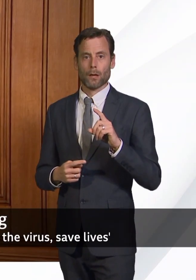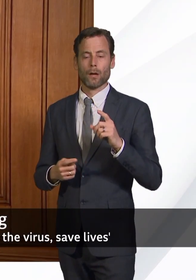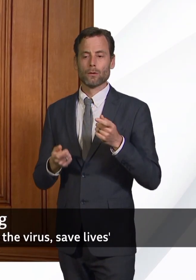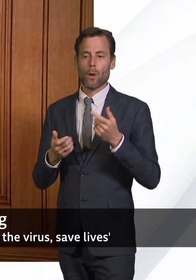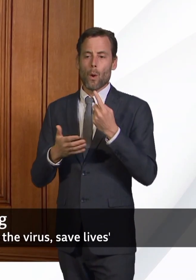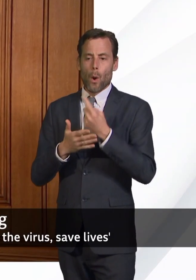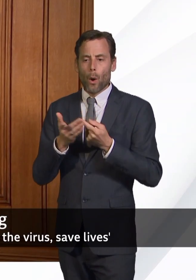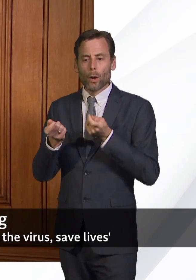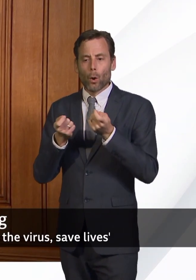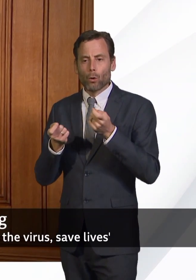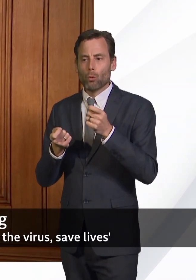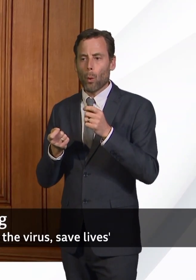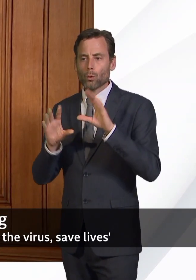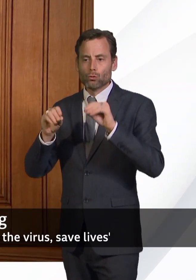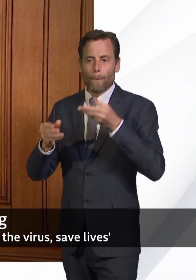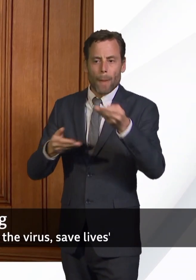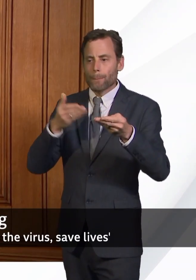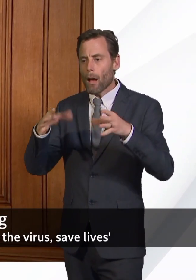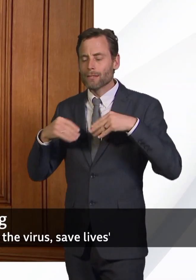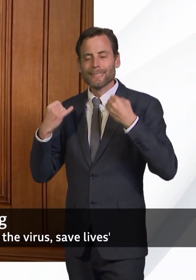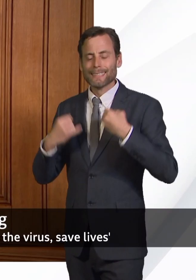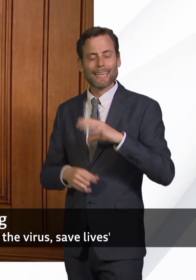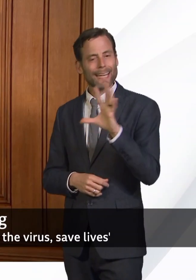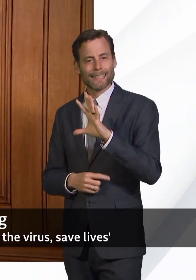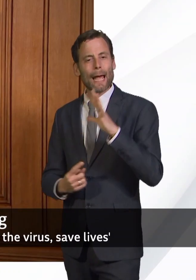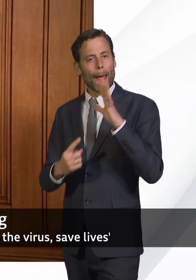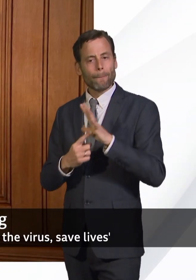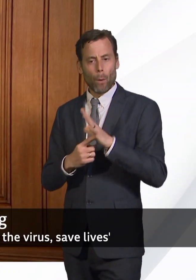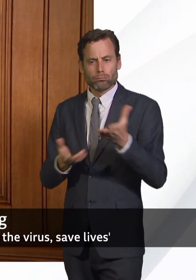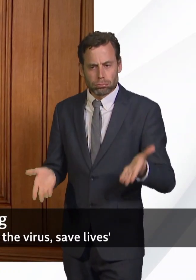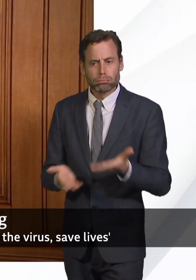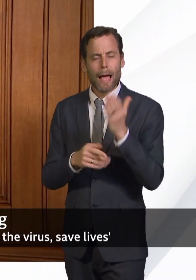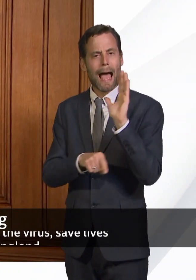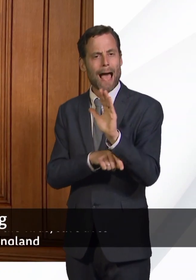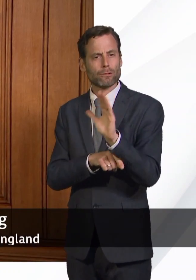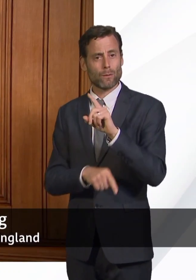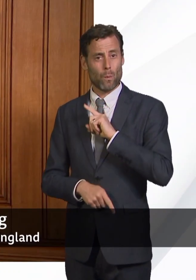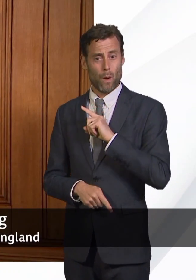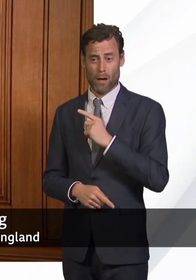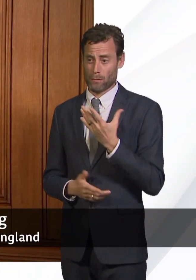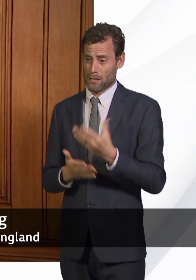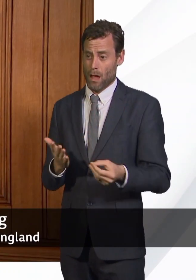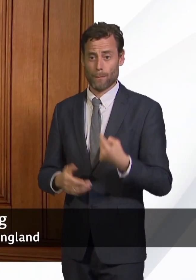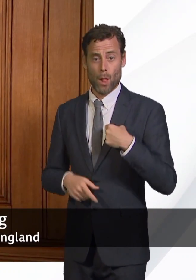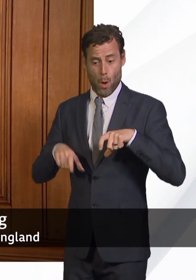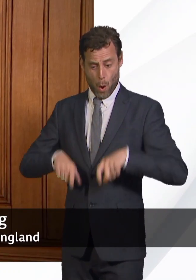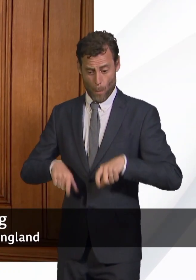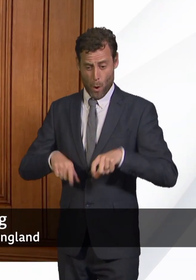infection perspective, but because we do recognise that people who, particularly those who've been on their own or who